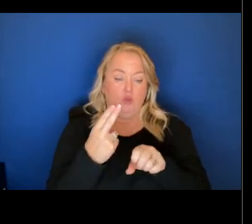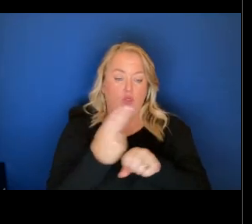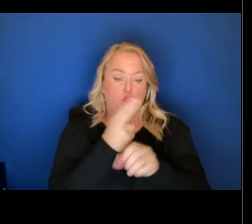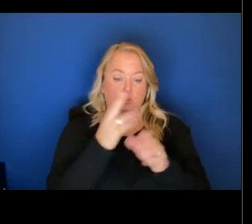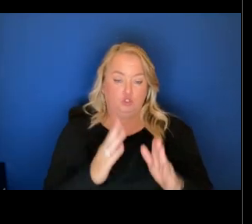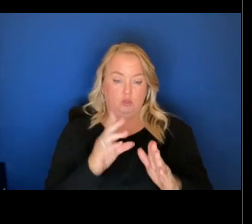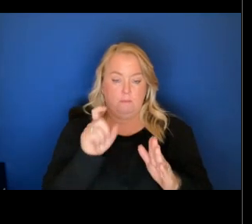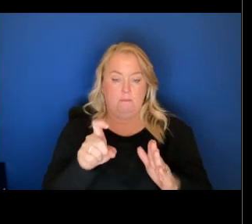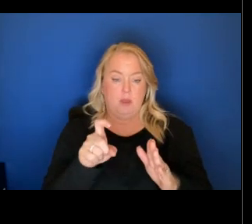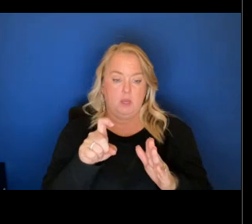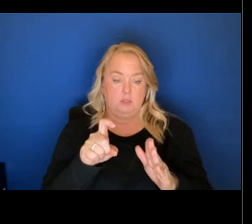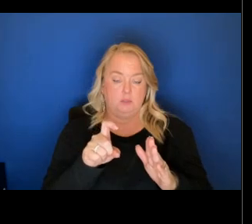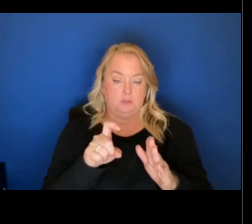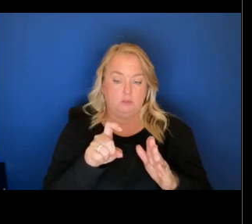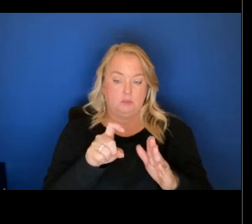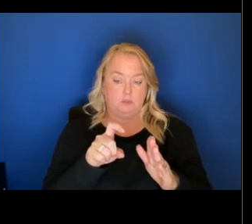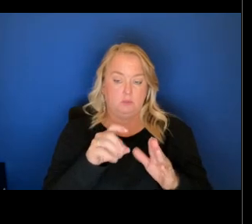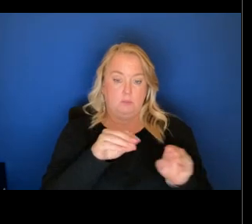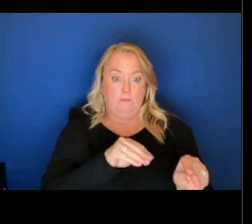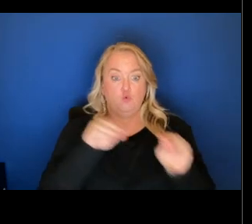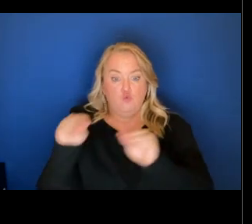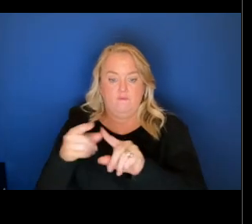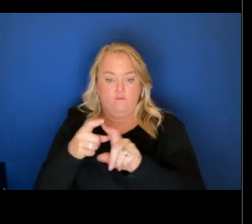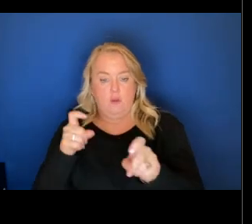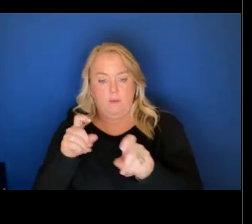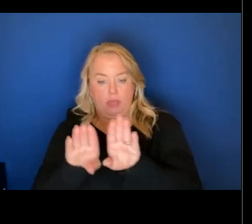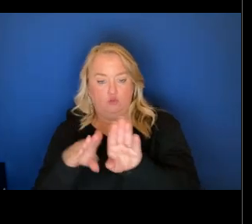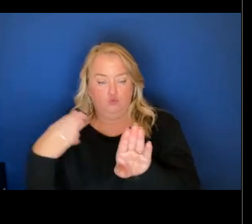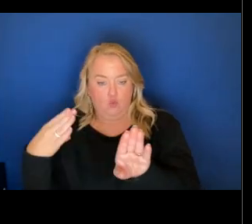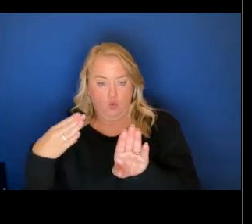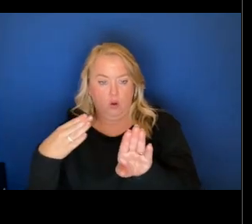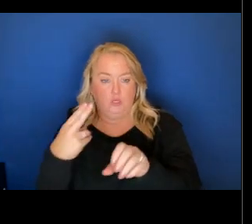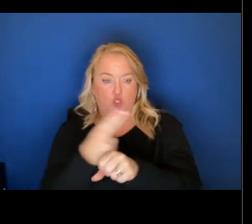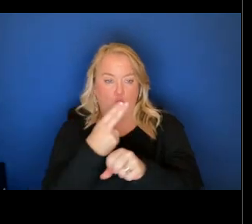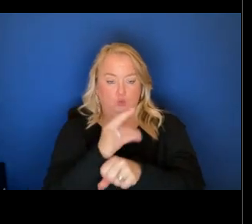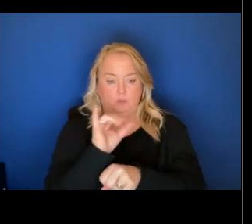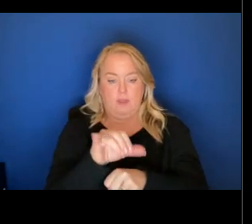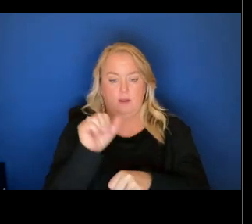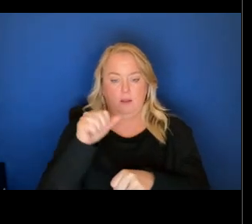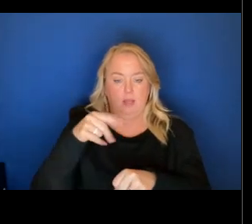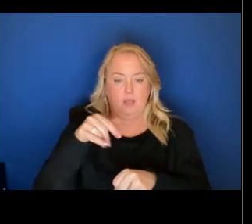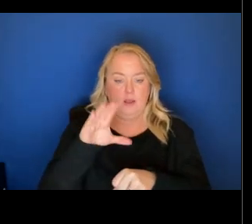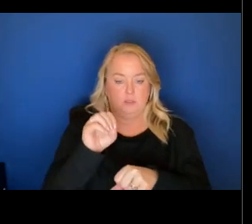out of the way of the door swing to use the appliance.